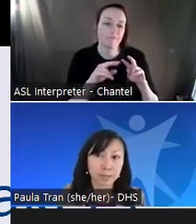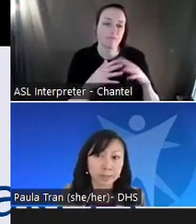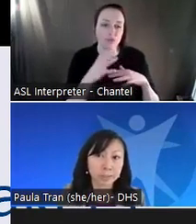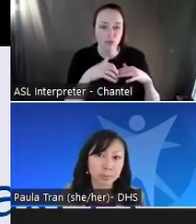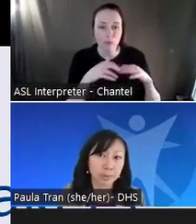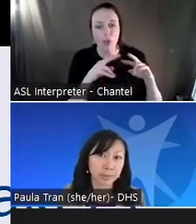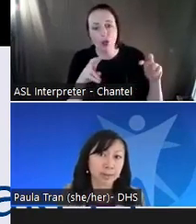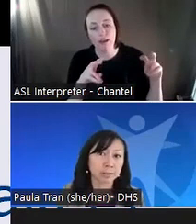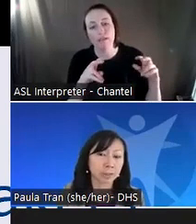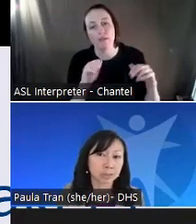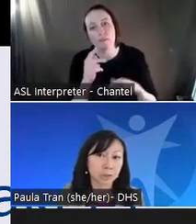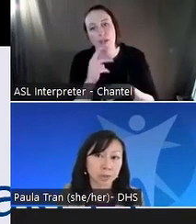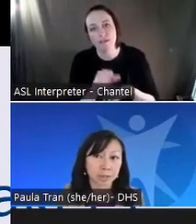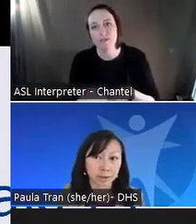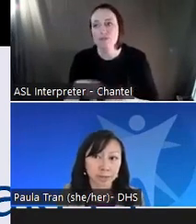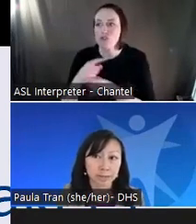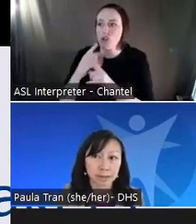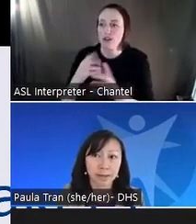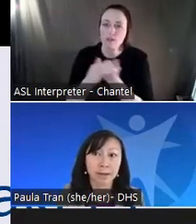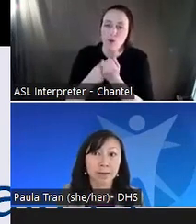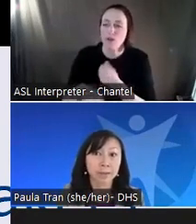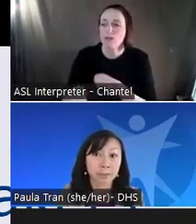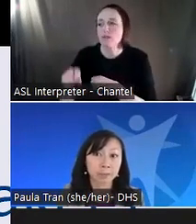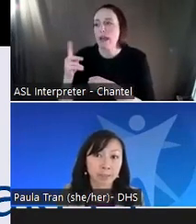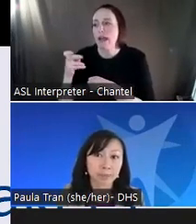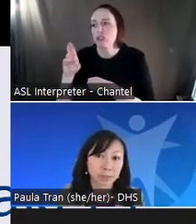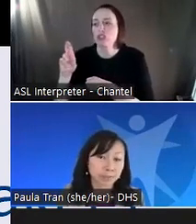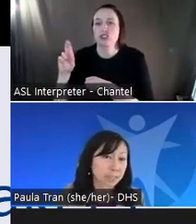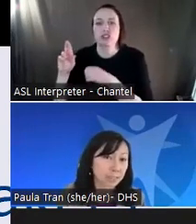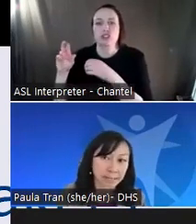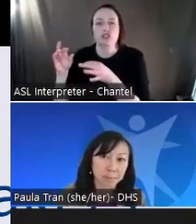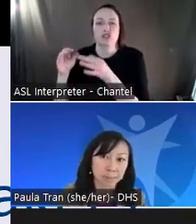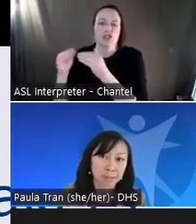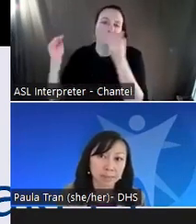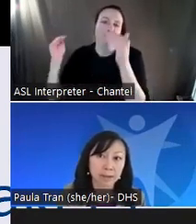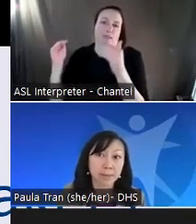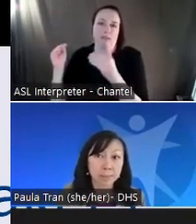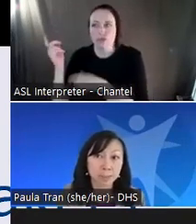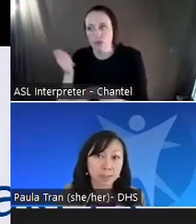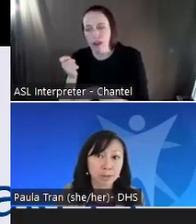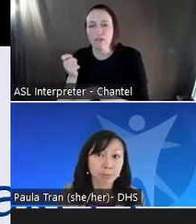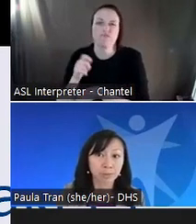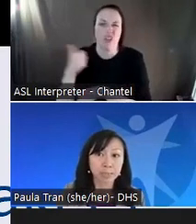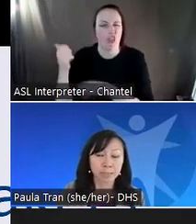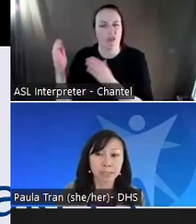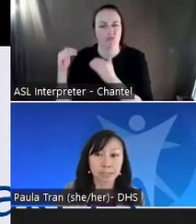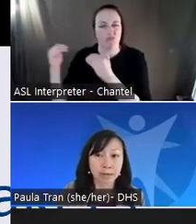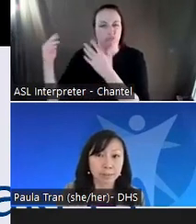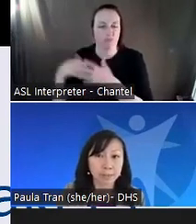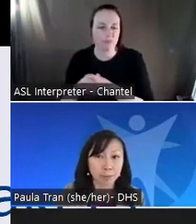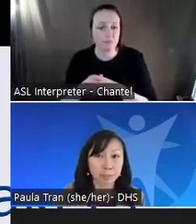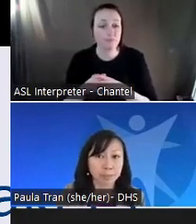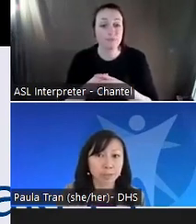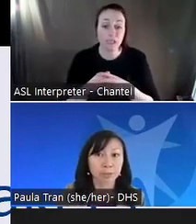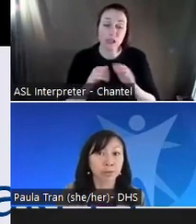services, guardian support, and elder justice training grants, and other adult protective services enhancements. This budget also provides money to